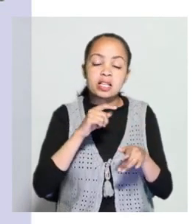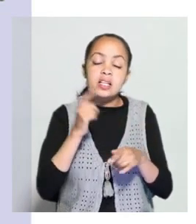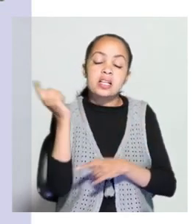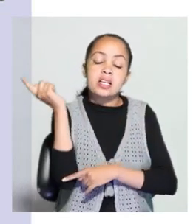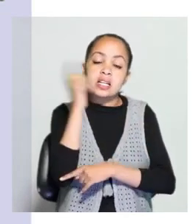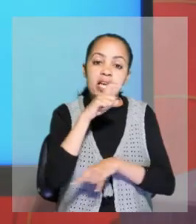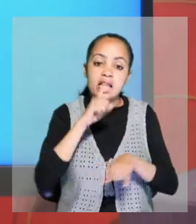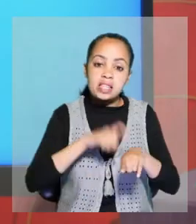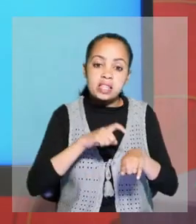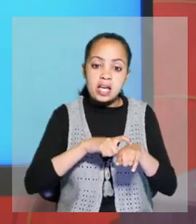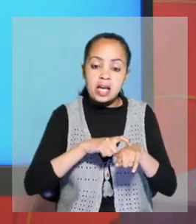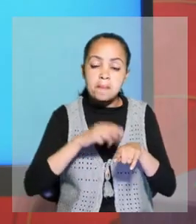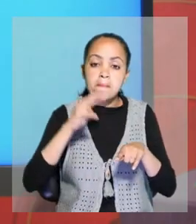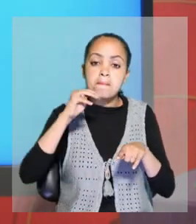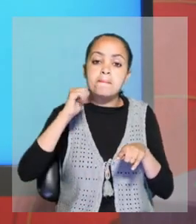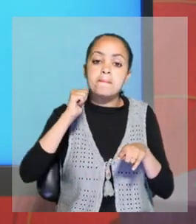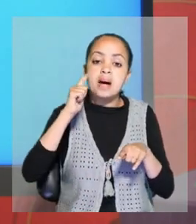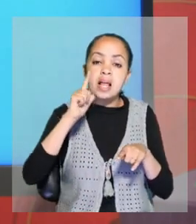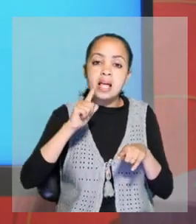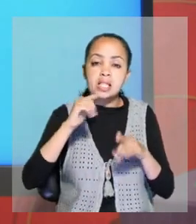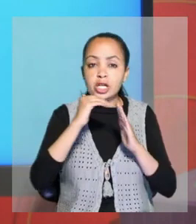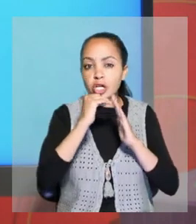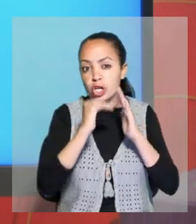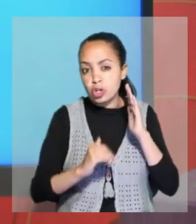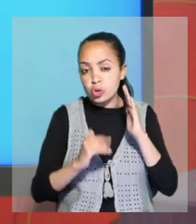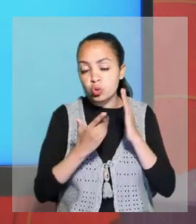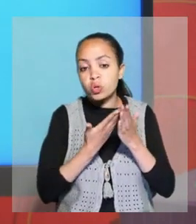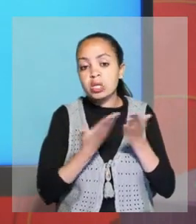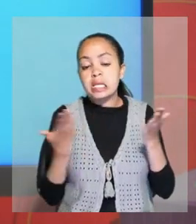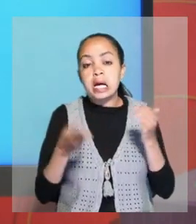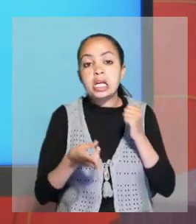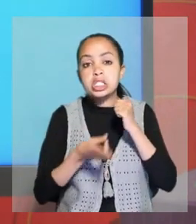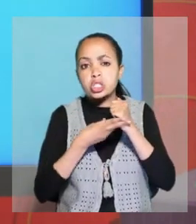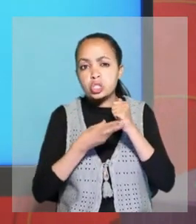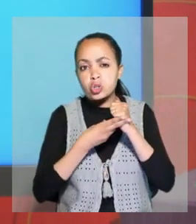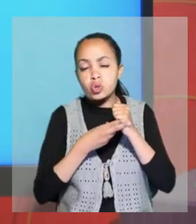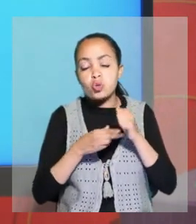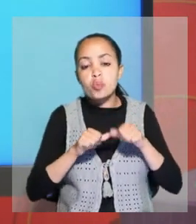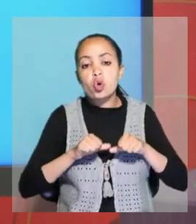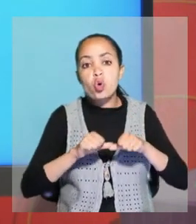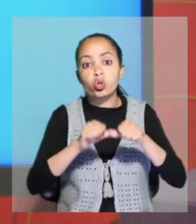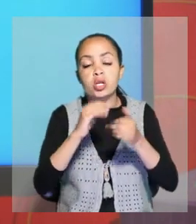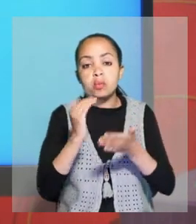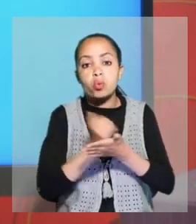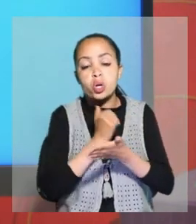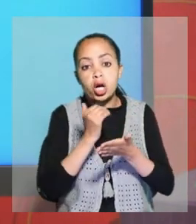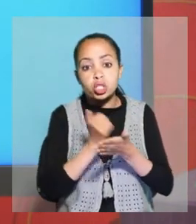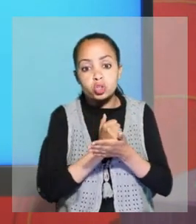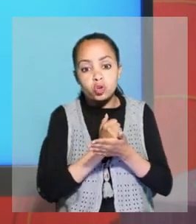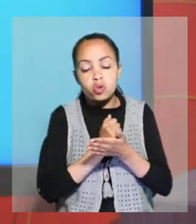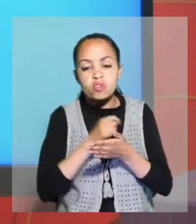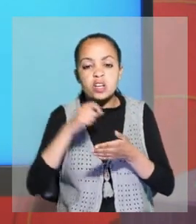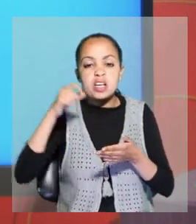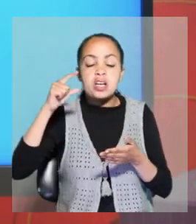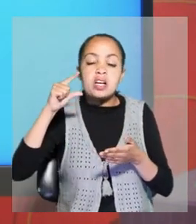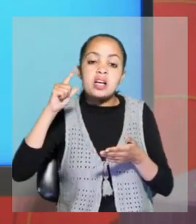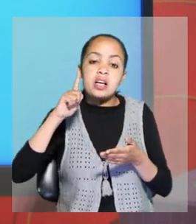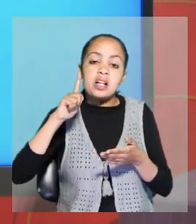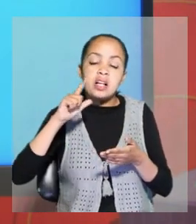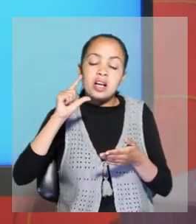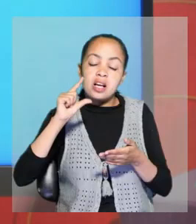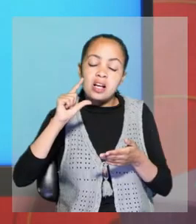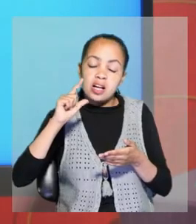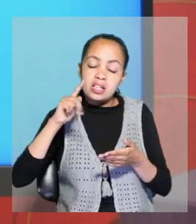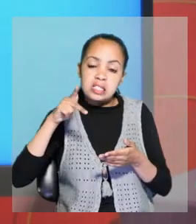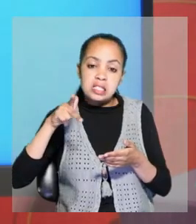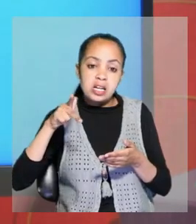daytime, malate released from that of a vacuole from where they can be stored to be continue production of glycerate 3-phosphate